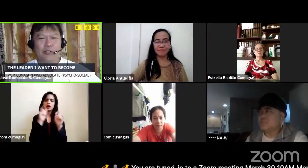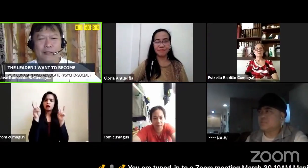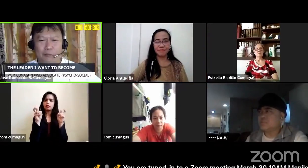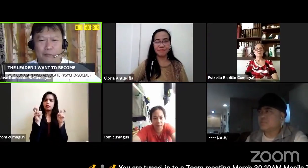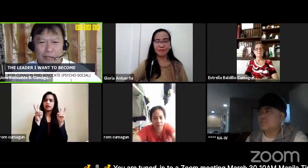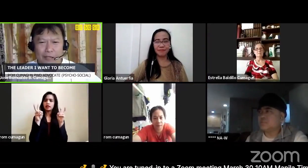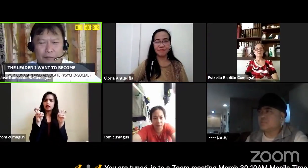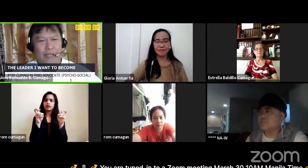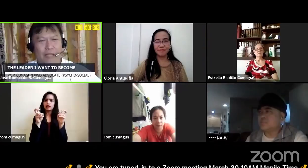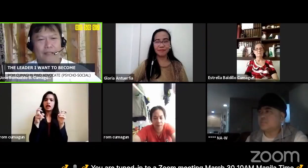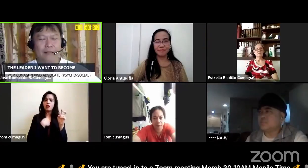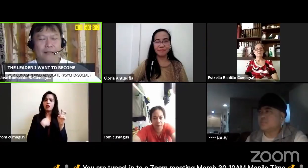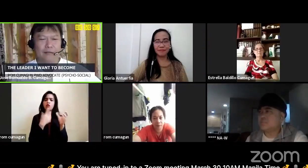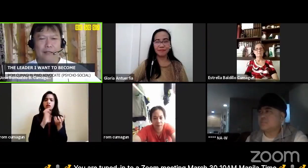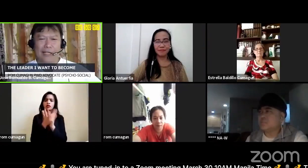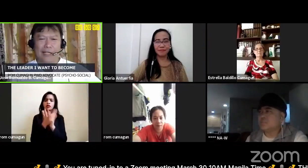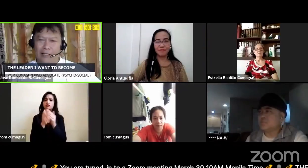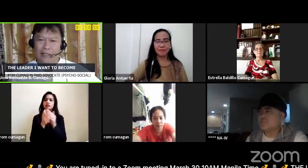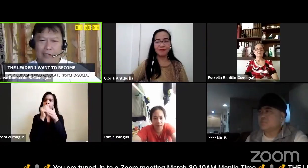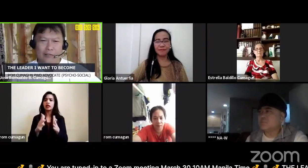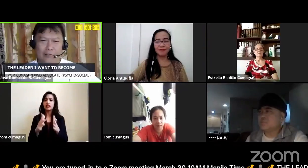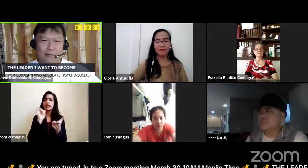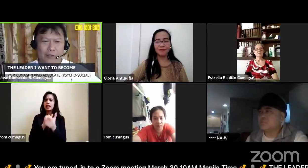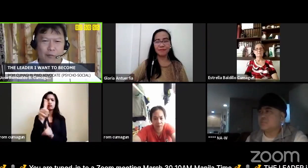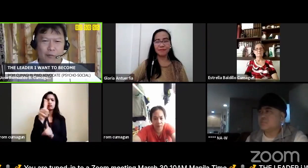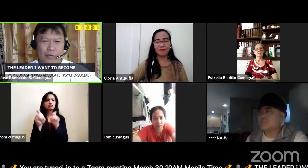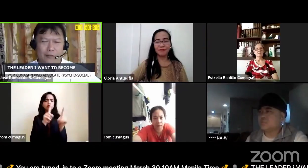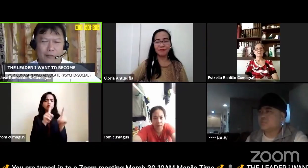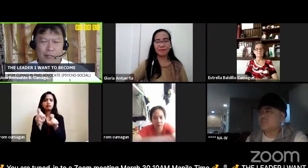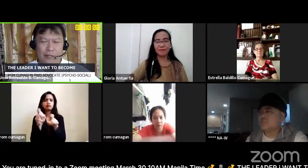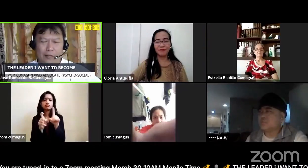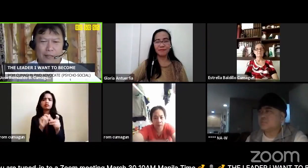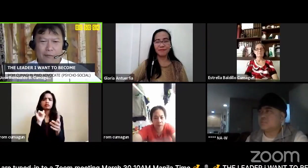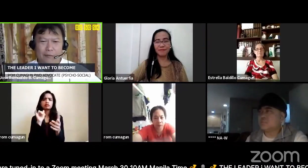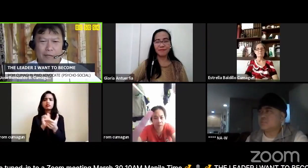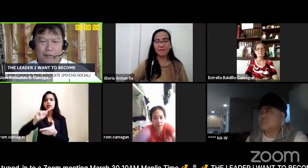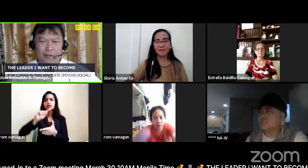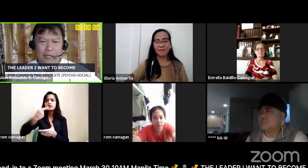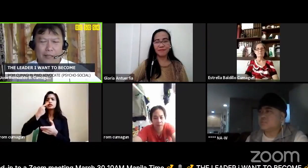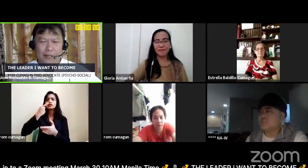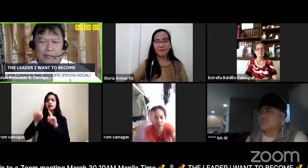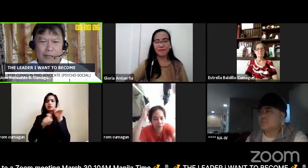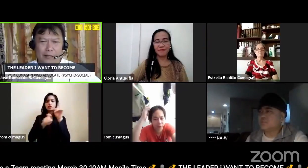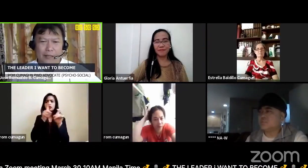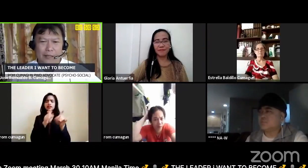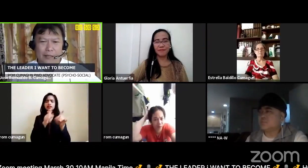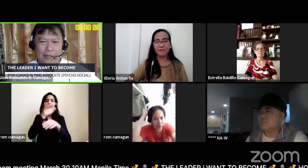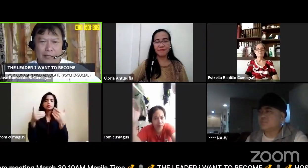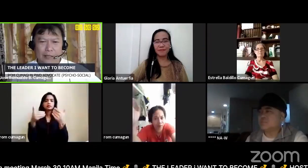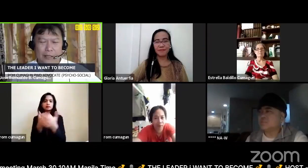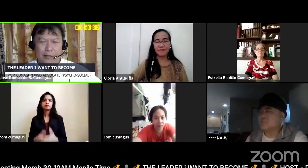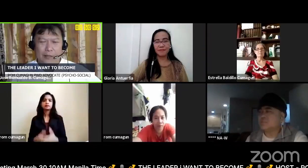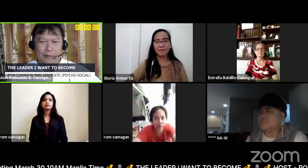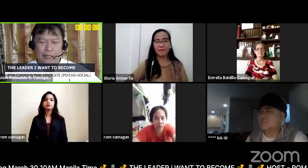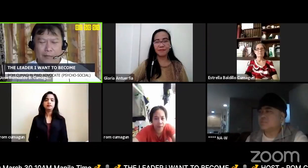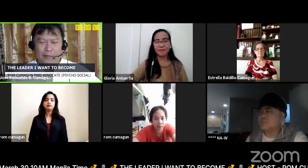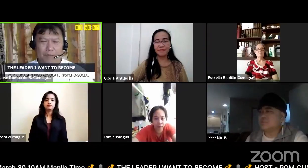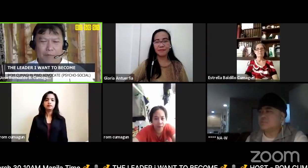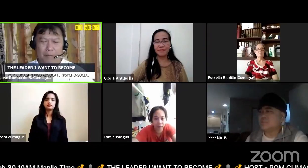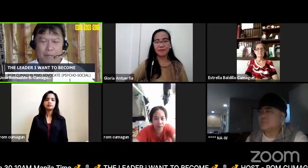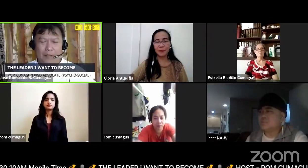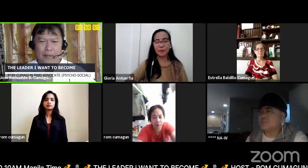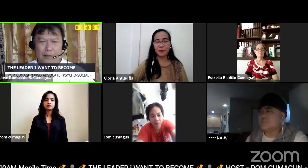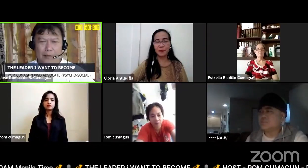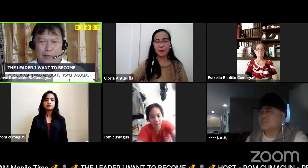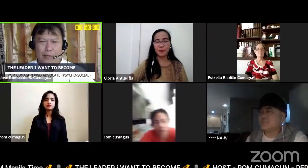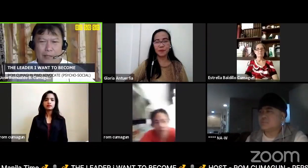That's the question for everybody. Okay, I think that's the first question for everybody. But